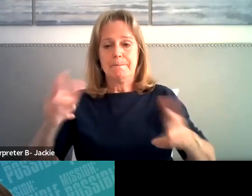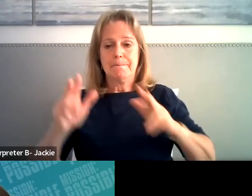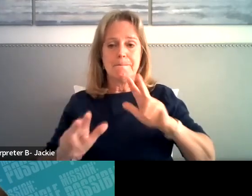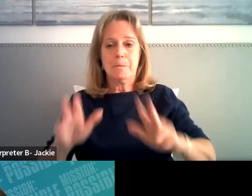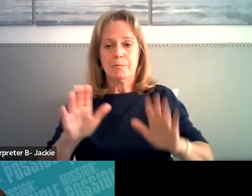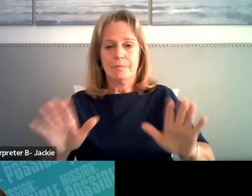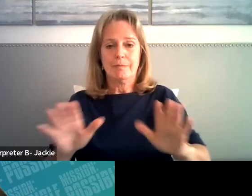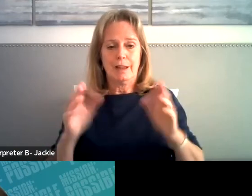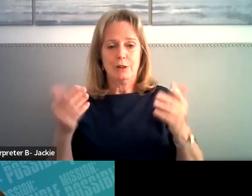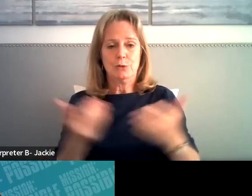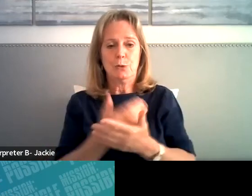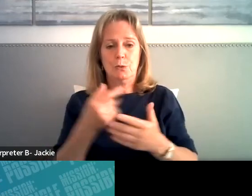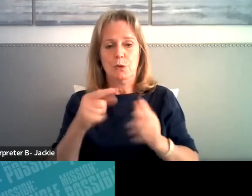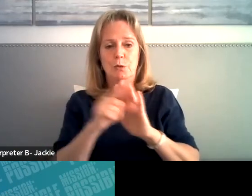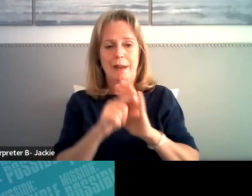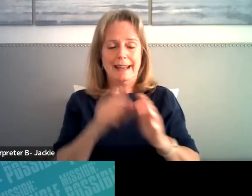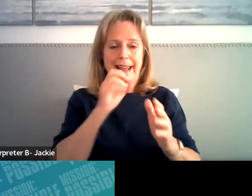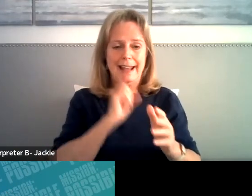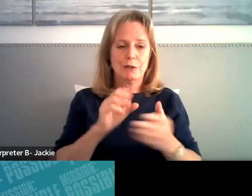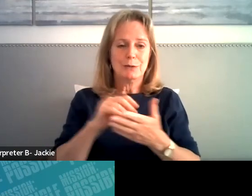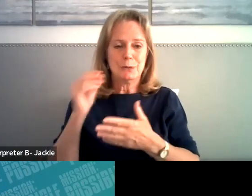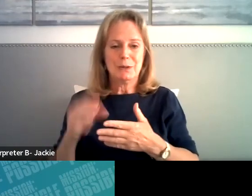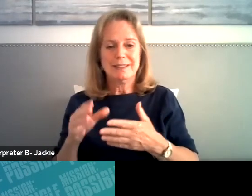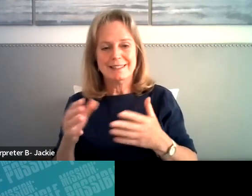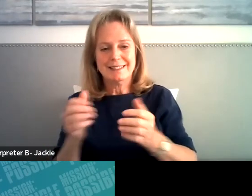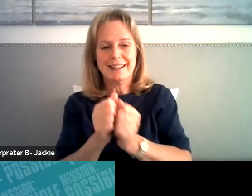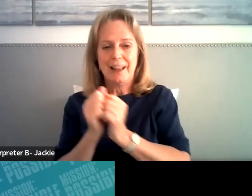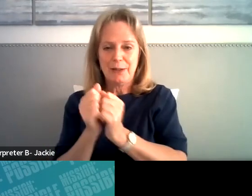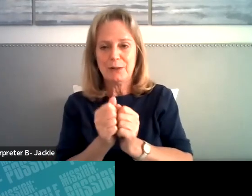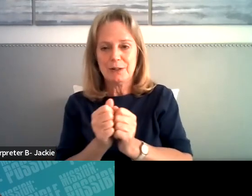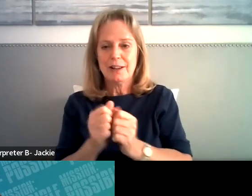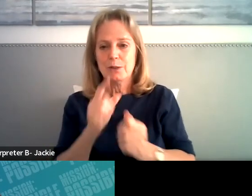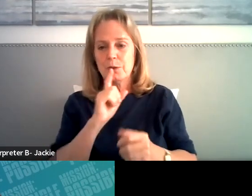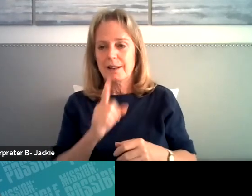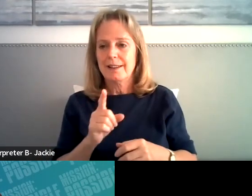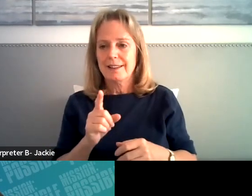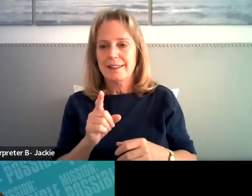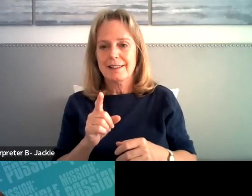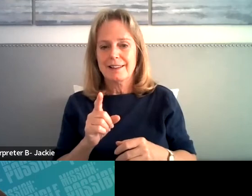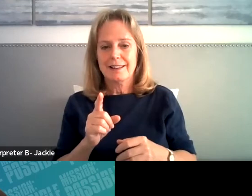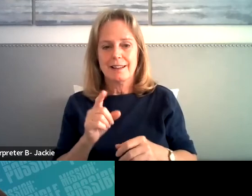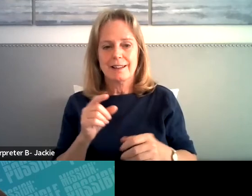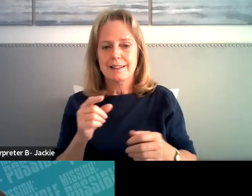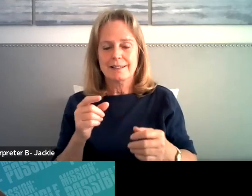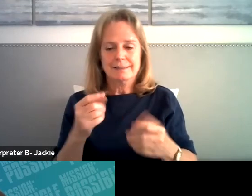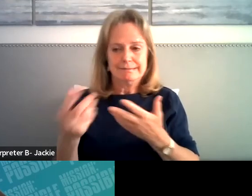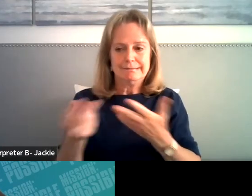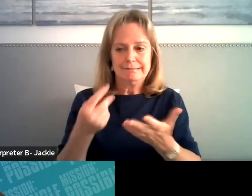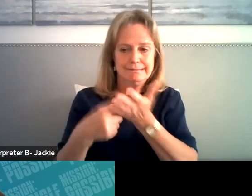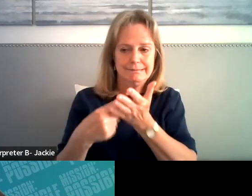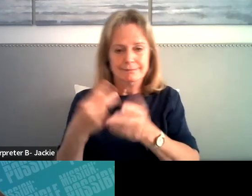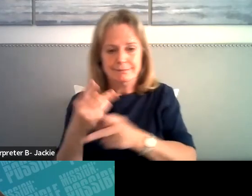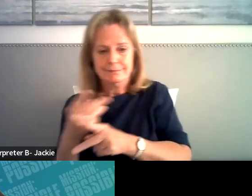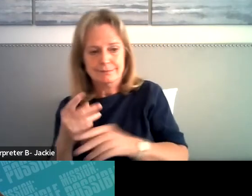grade and age of students together, and really working off of each other and having